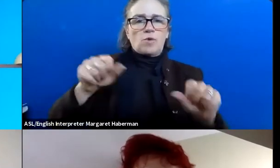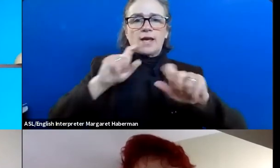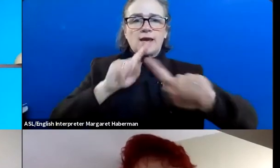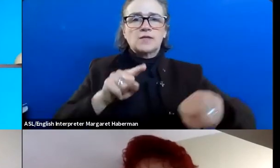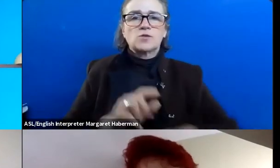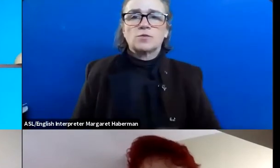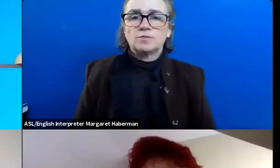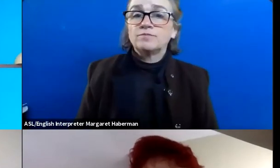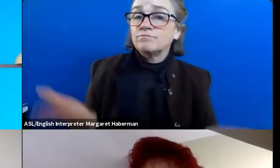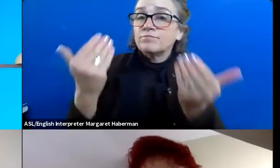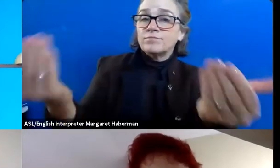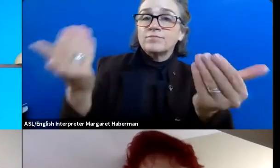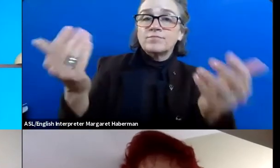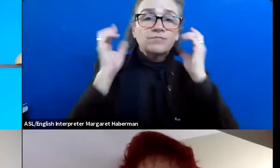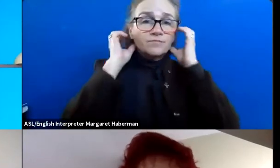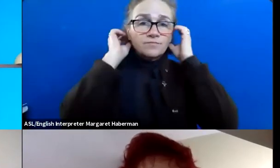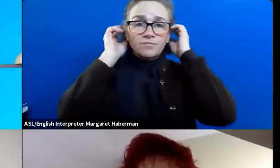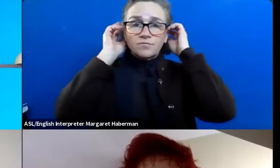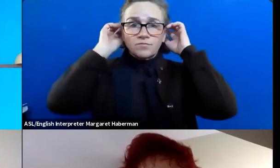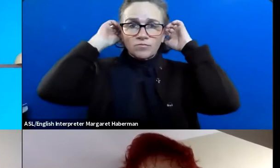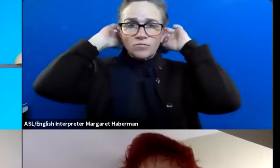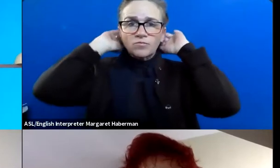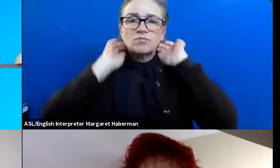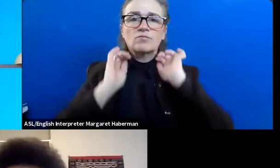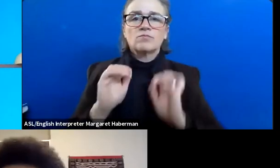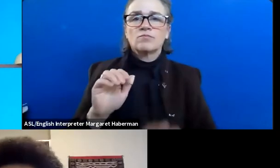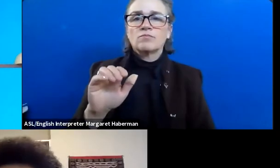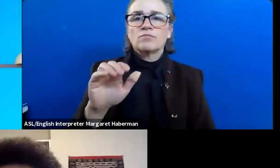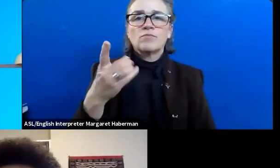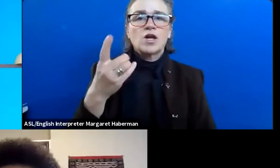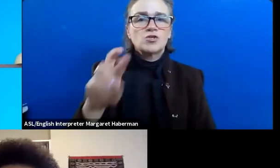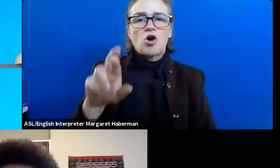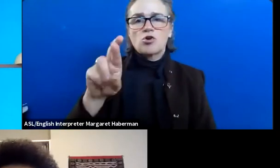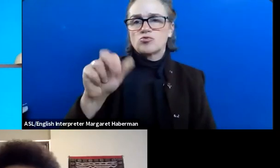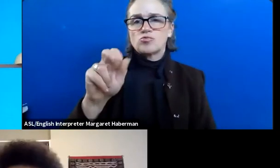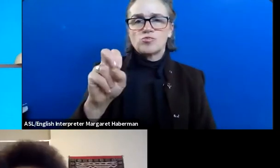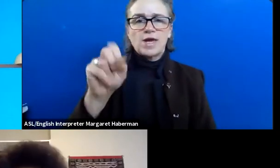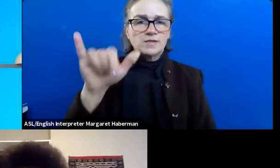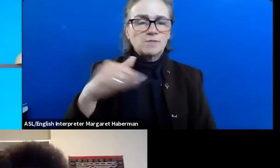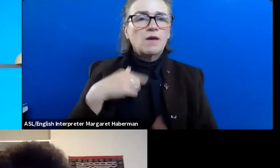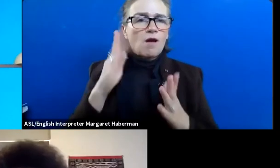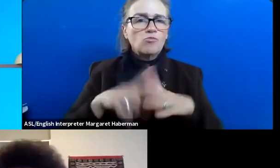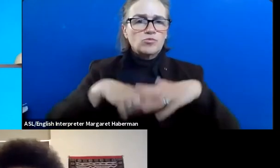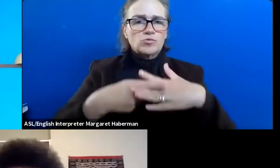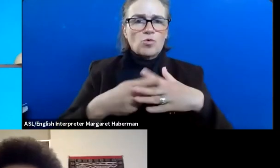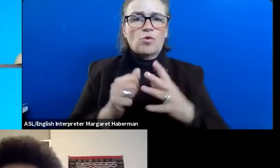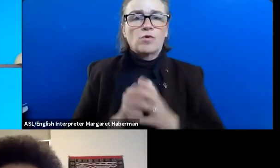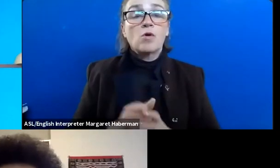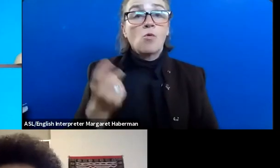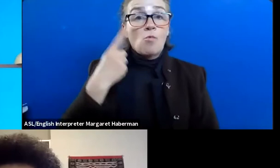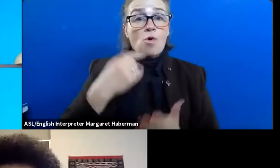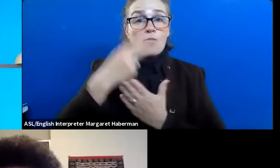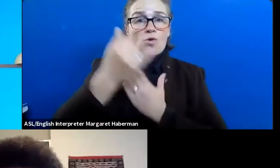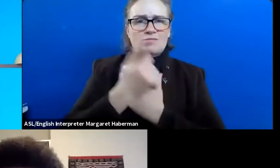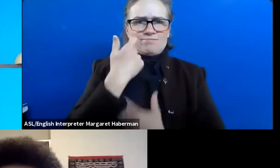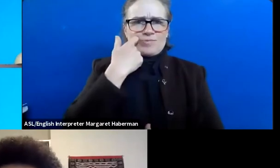for anybody who we'd like you, any and all. I'll start briefly. You know, so one of my latest projects is